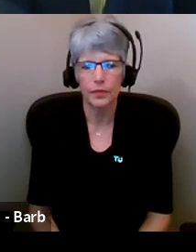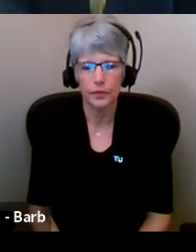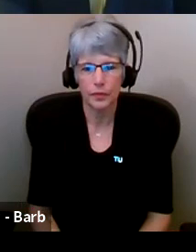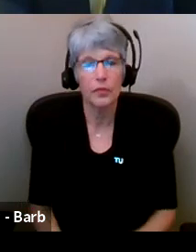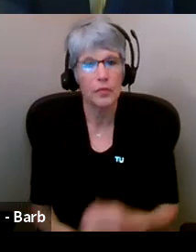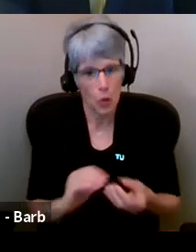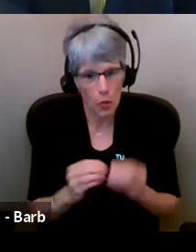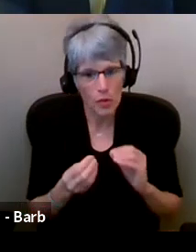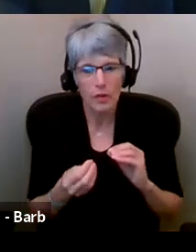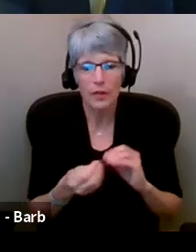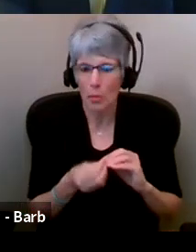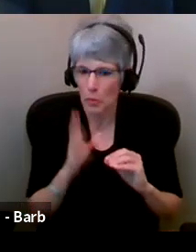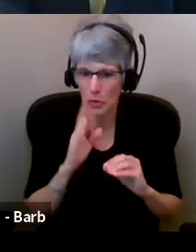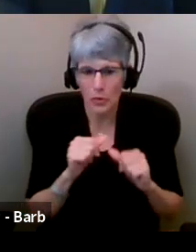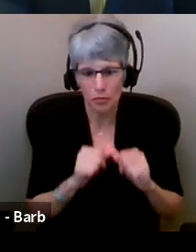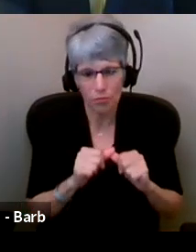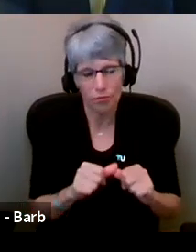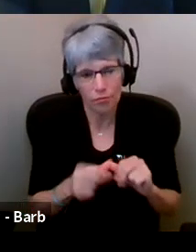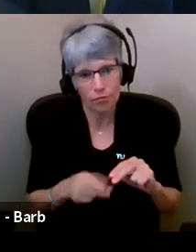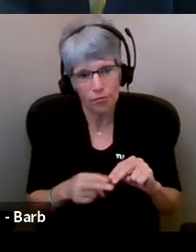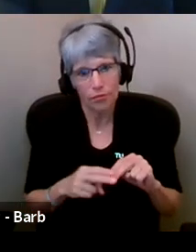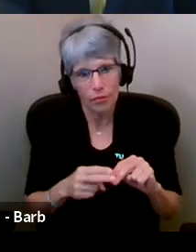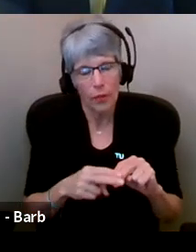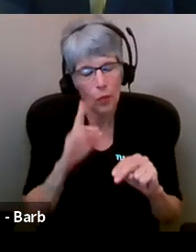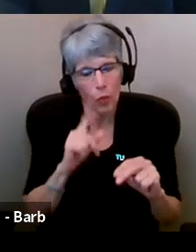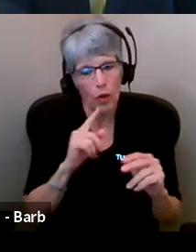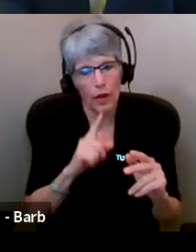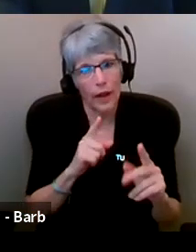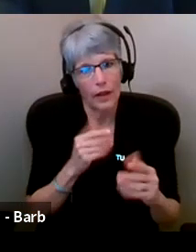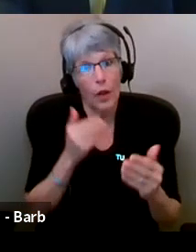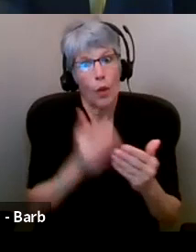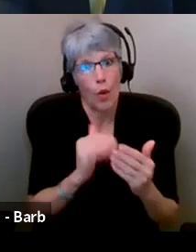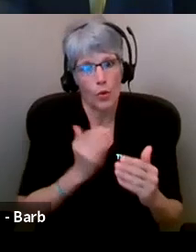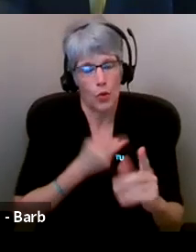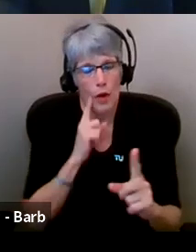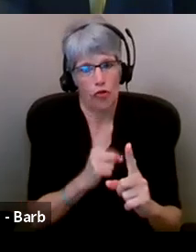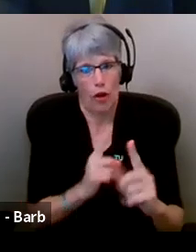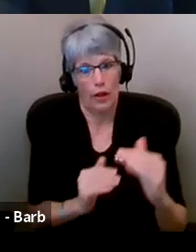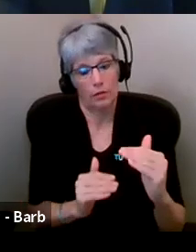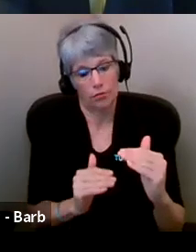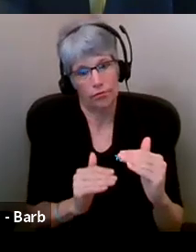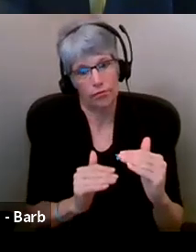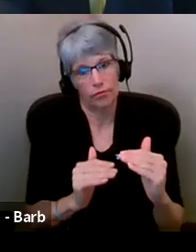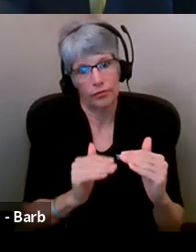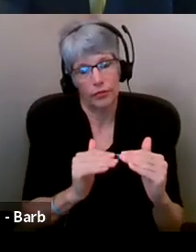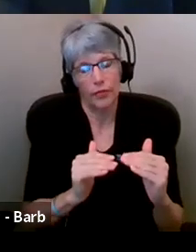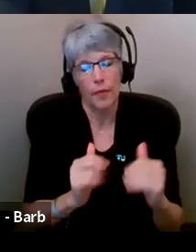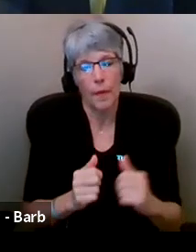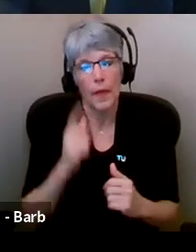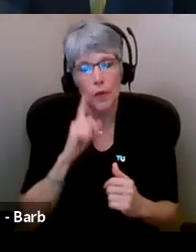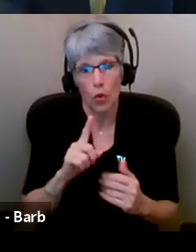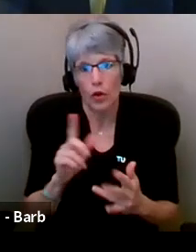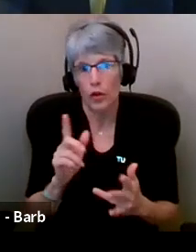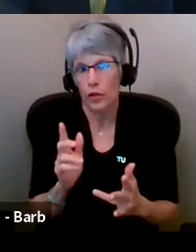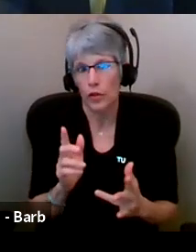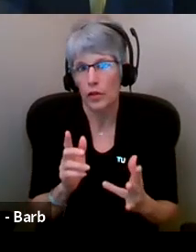those numbers. We are getting close to what our target was, I'm happy to say, for our incoming